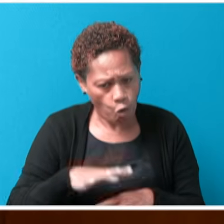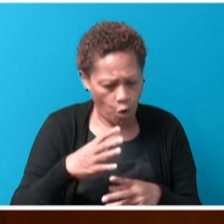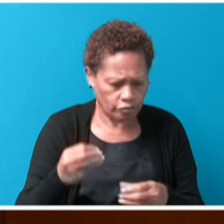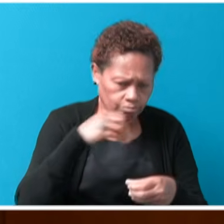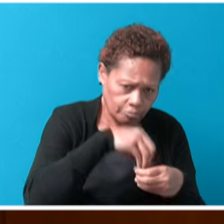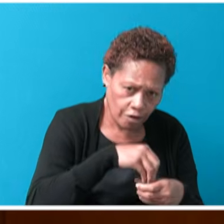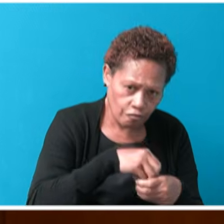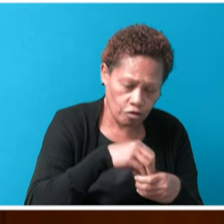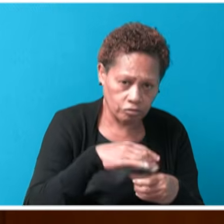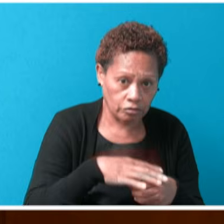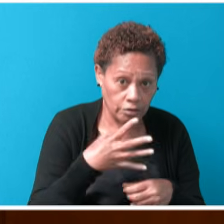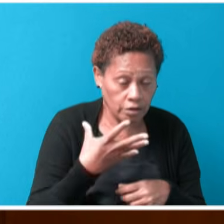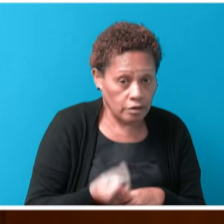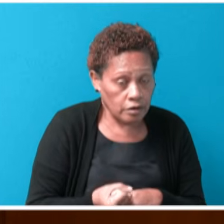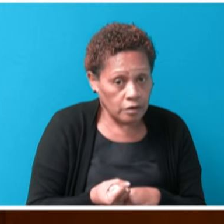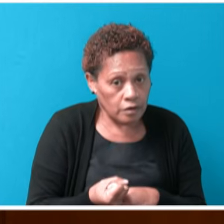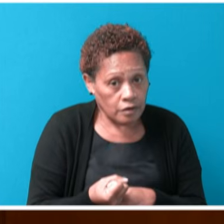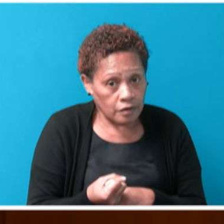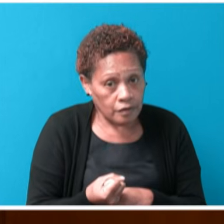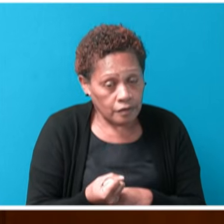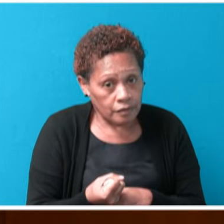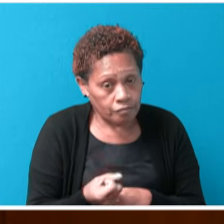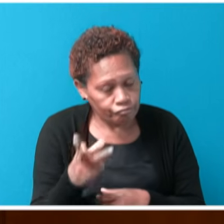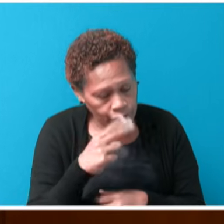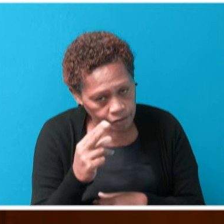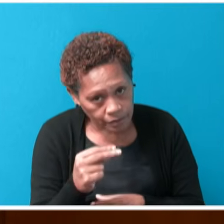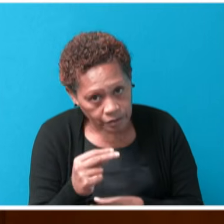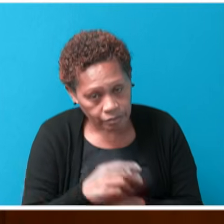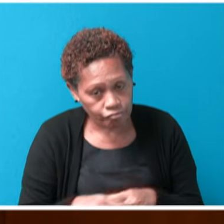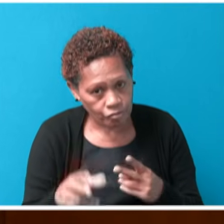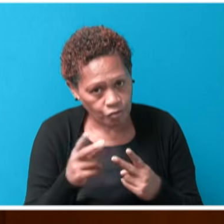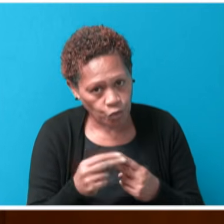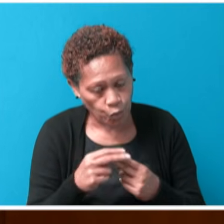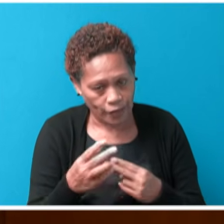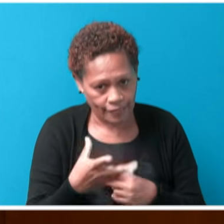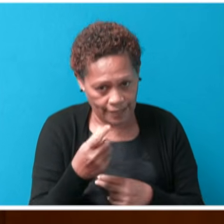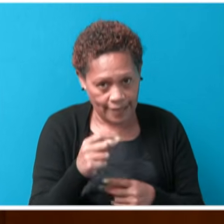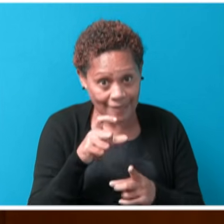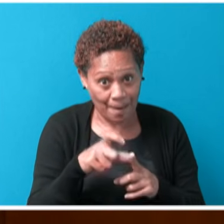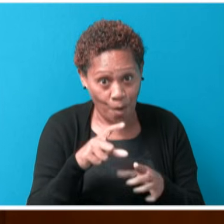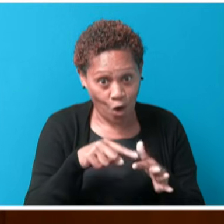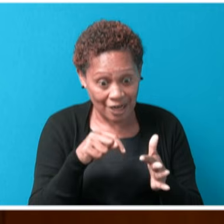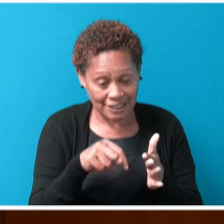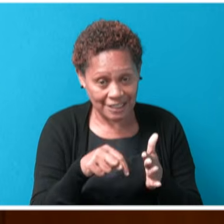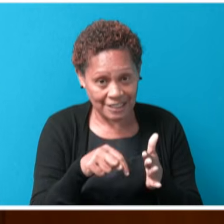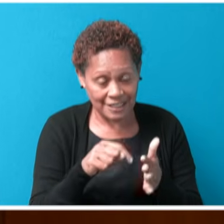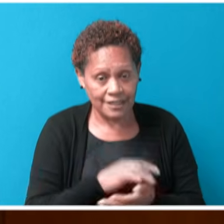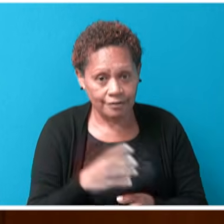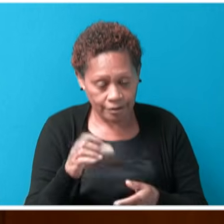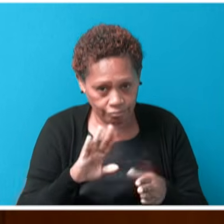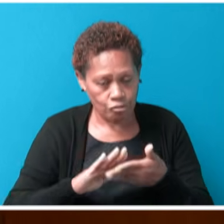systems, structures, and cultures are possible within that democracy. To every community and